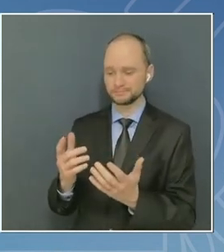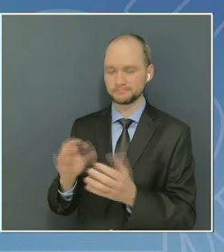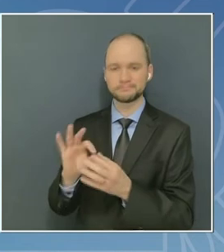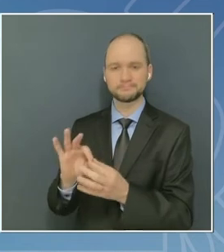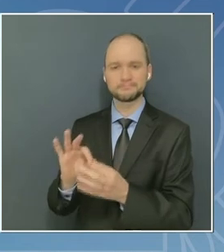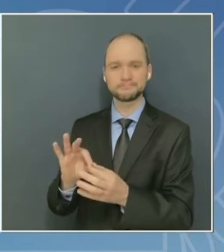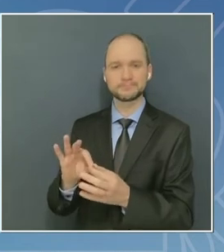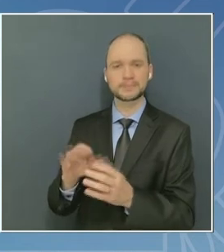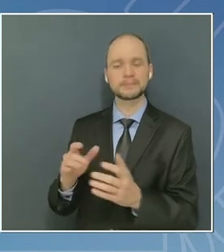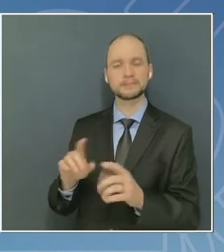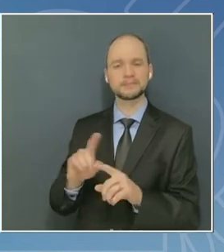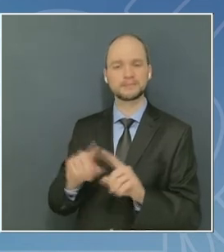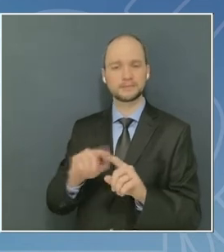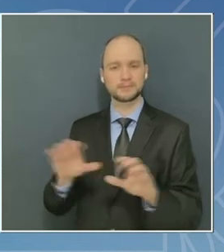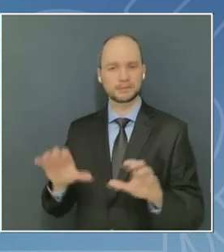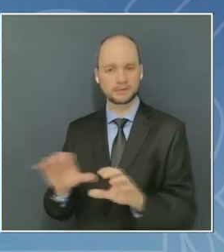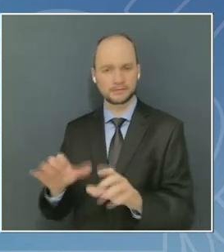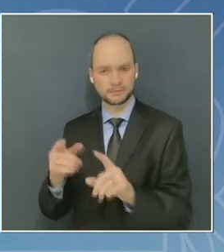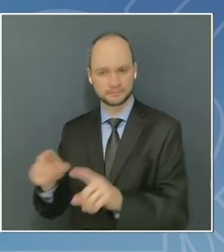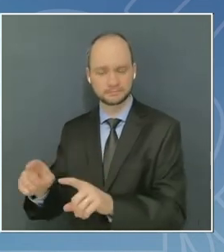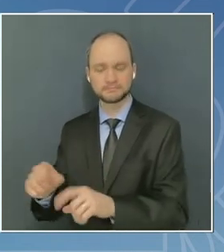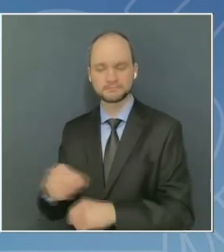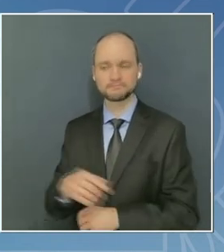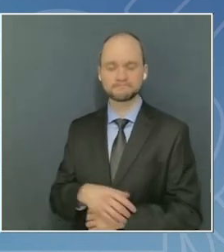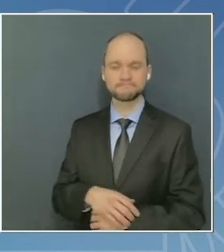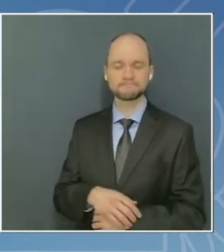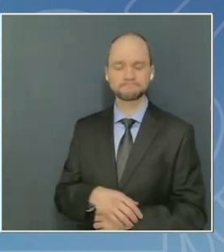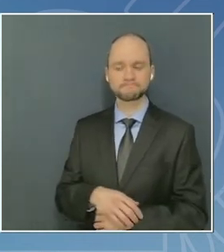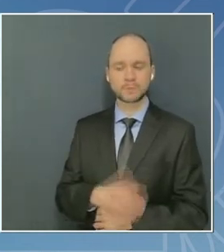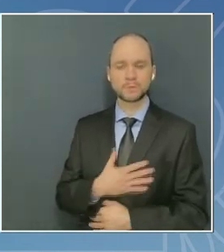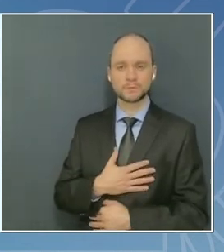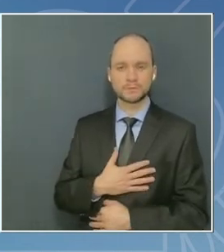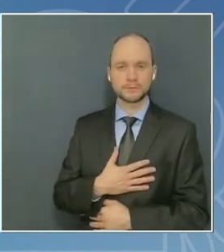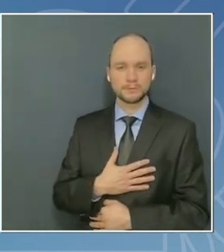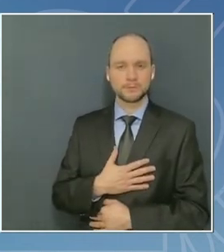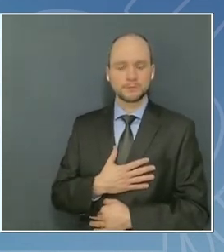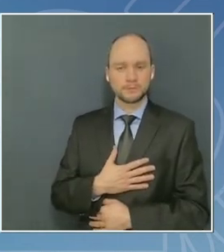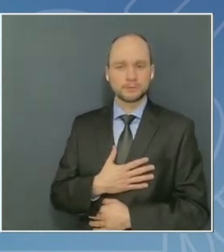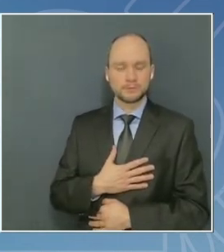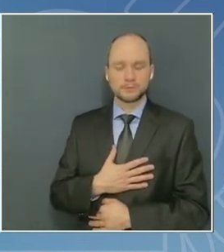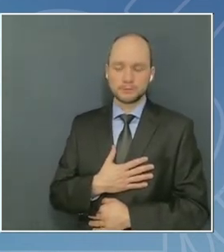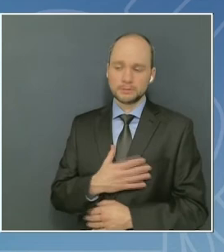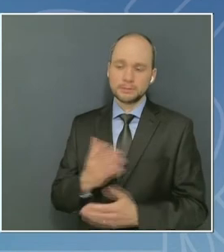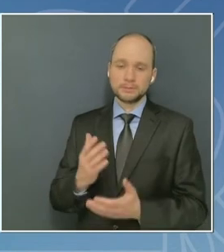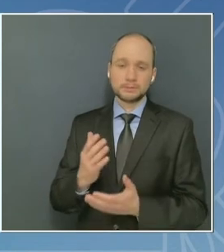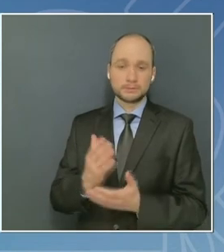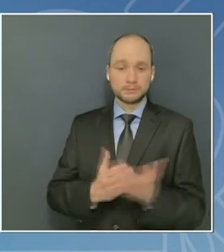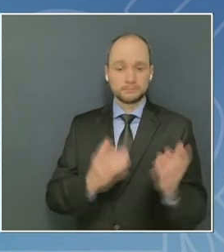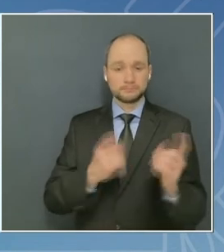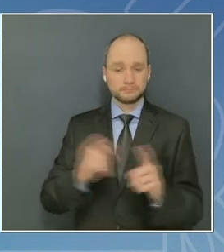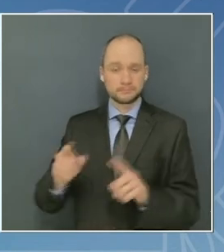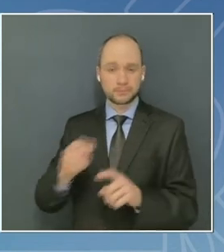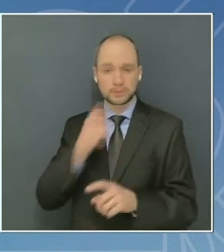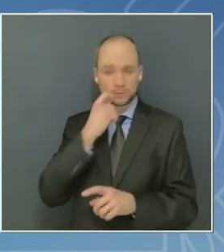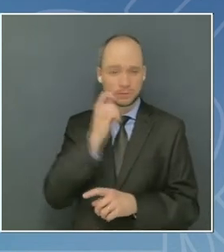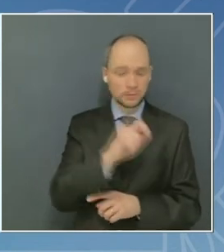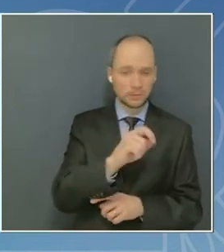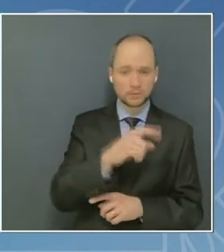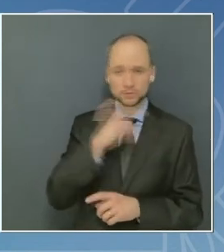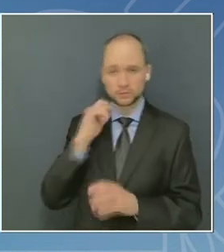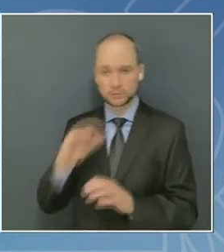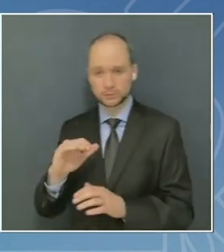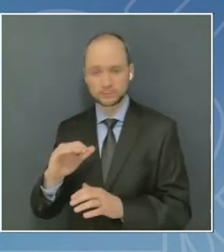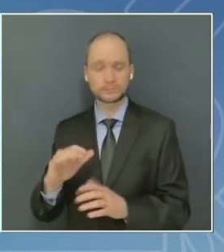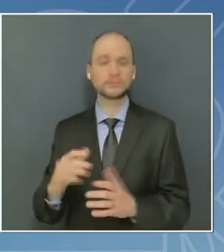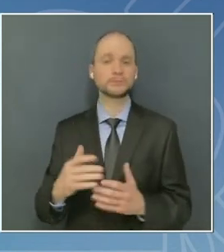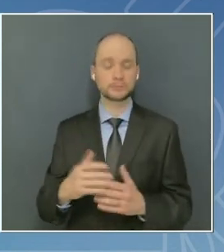activities there that remain troubling, and things that are going on in Russia, Ukraine, which a lot of those young